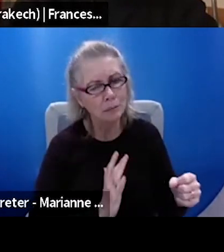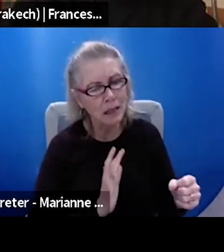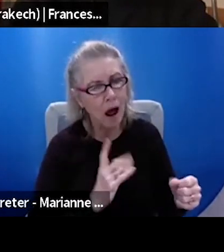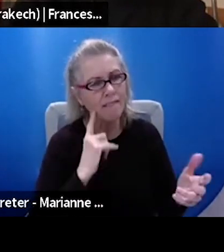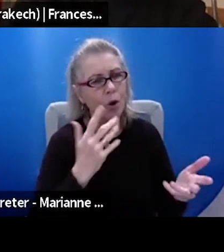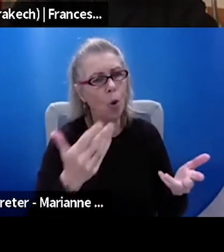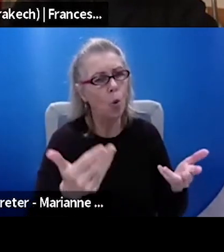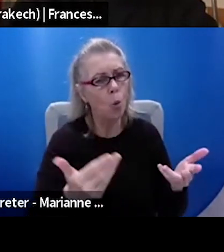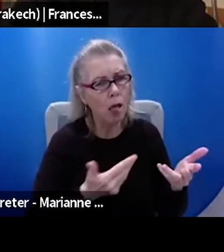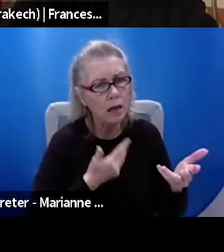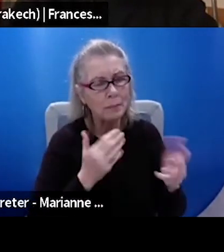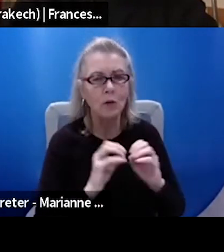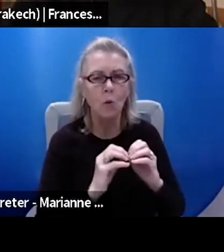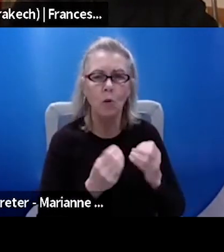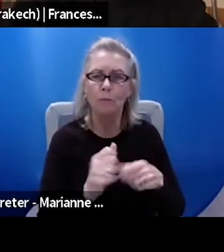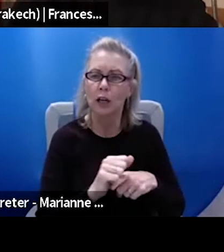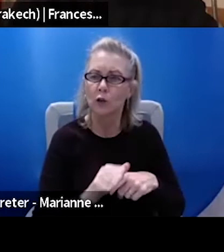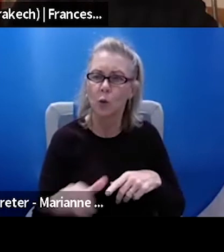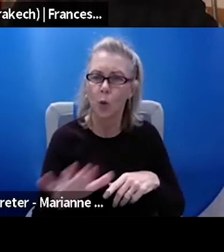organizational practices in your experience? And that's for anyone.